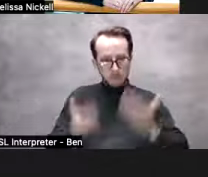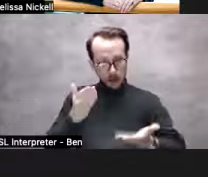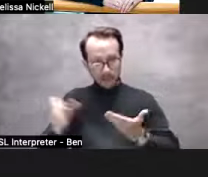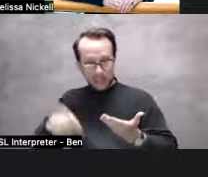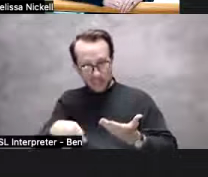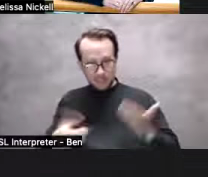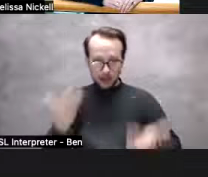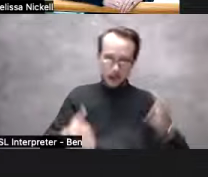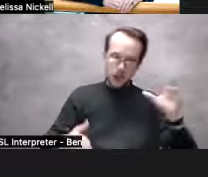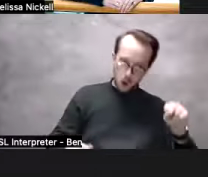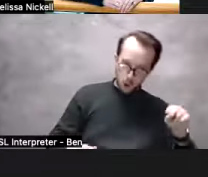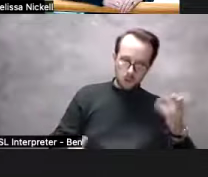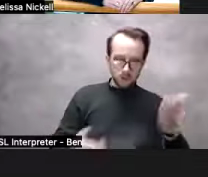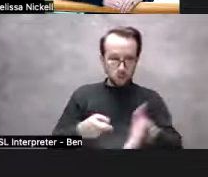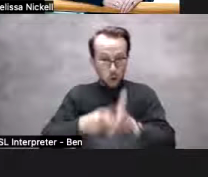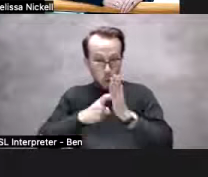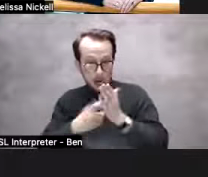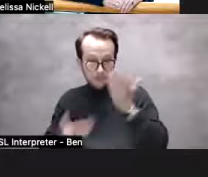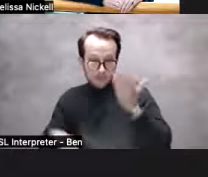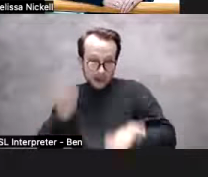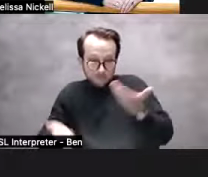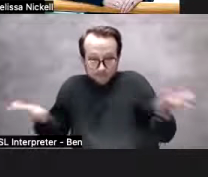is required, or that you can have some